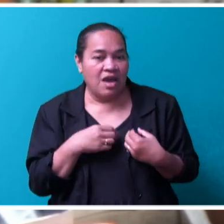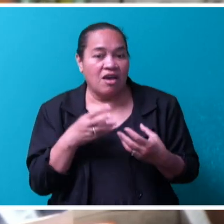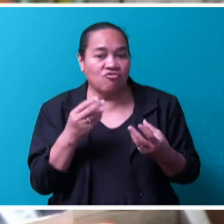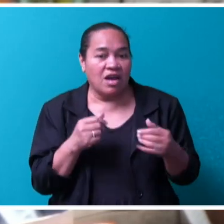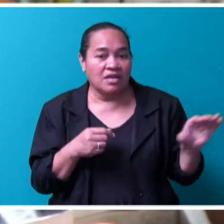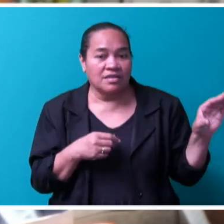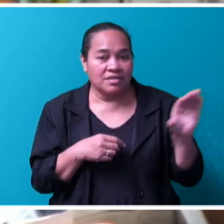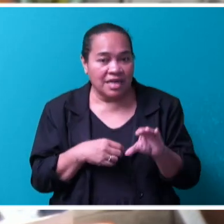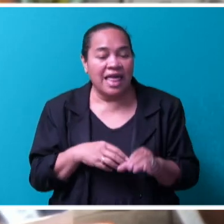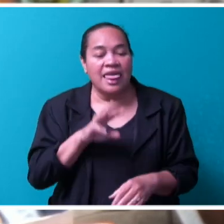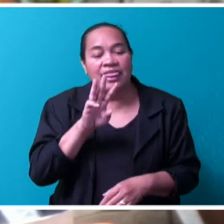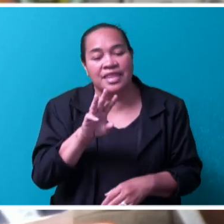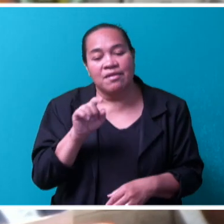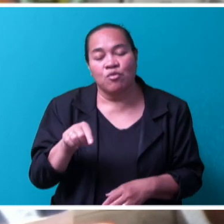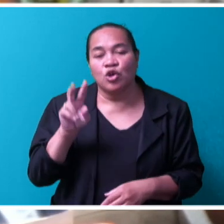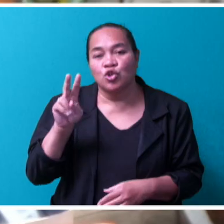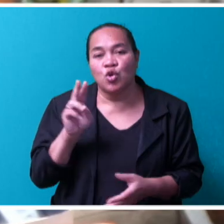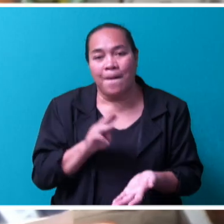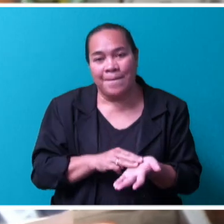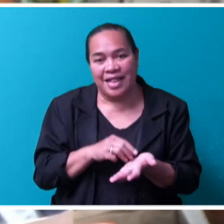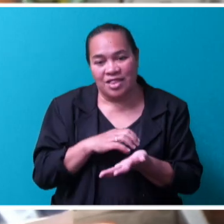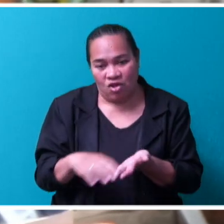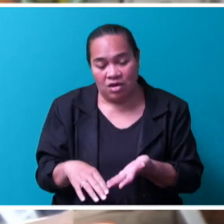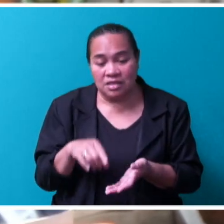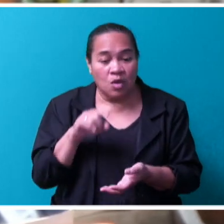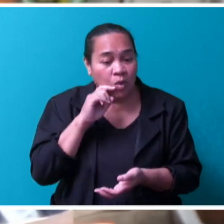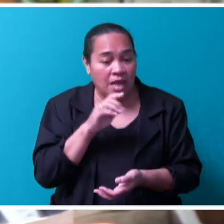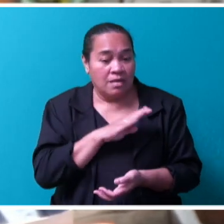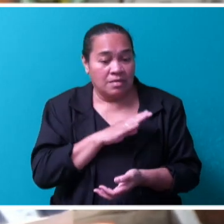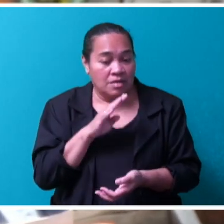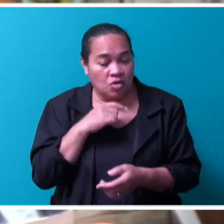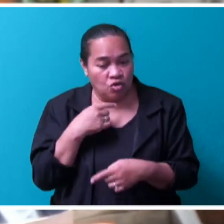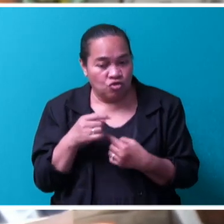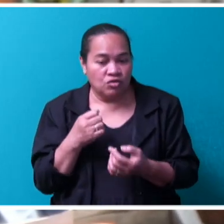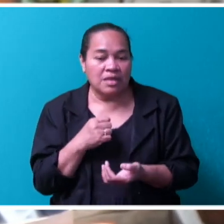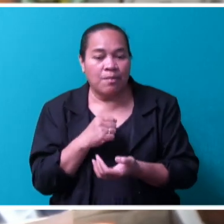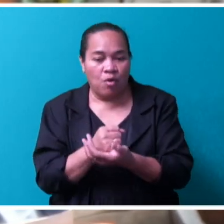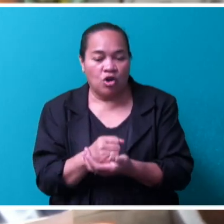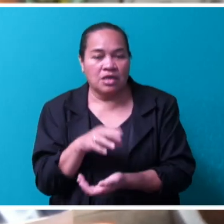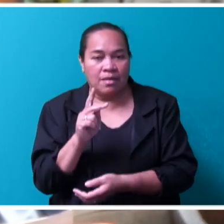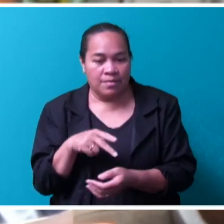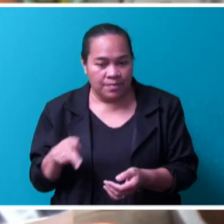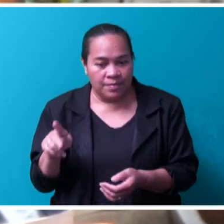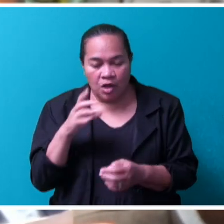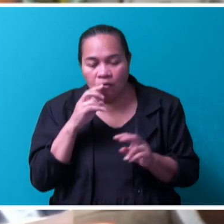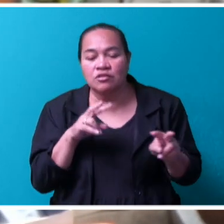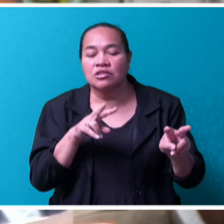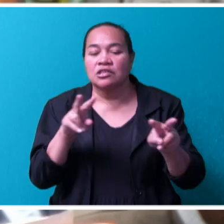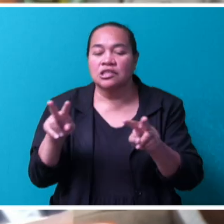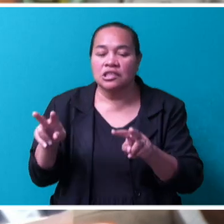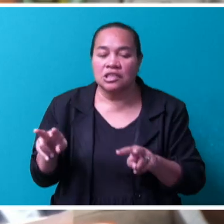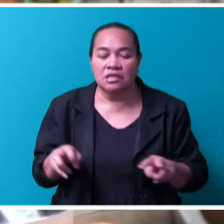3.2 million. The board will continue to support the provincial councils, oversee the delivery of